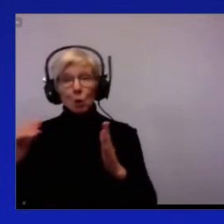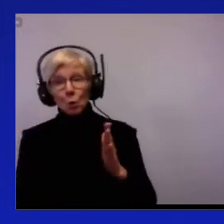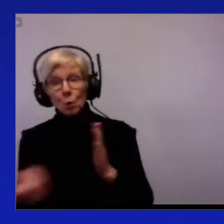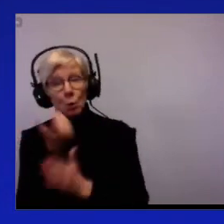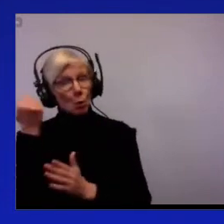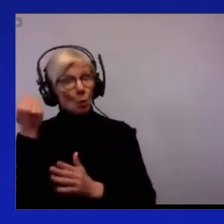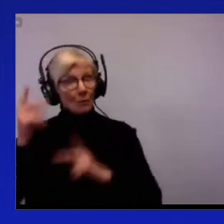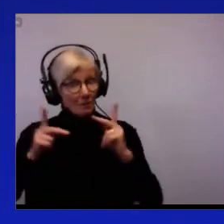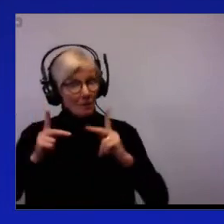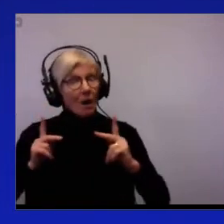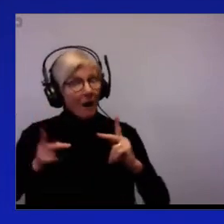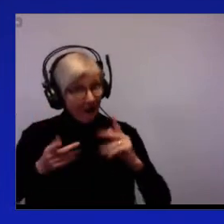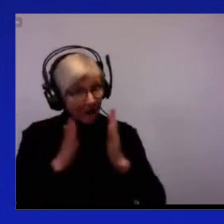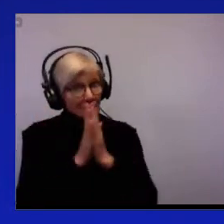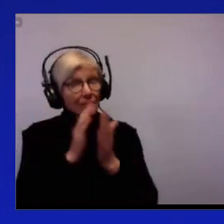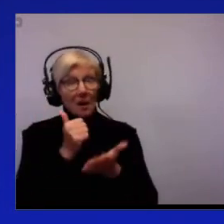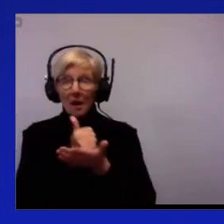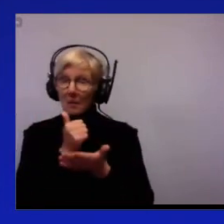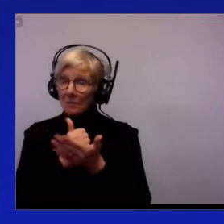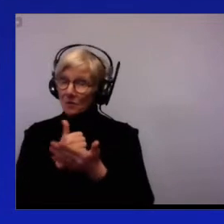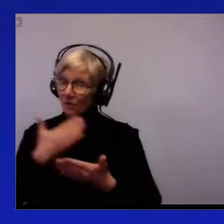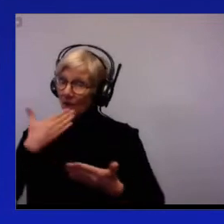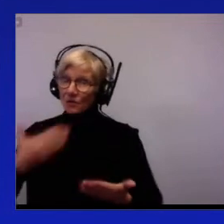may not have had them before.